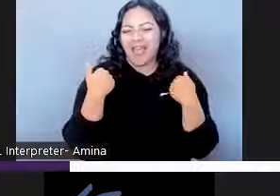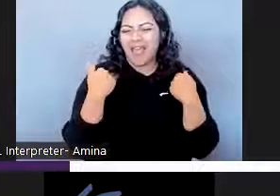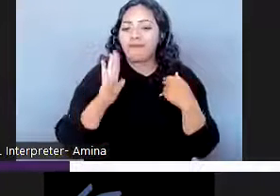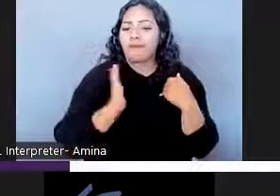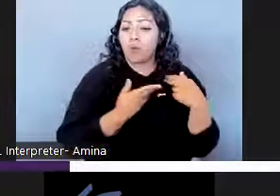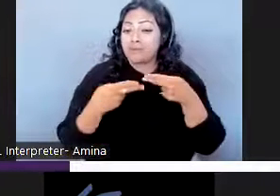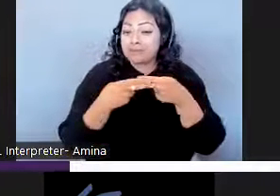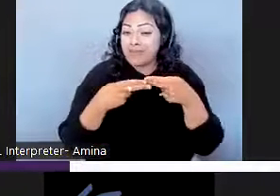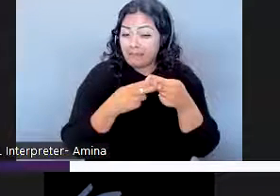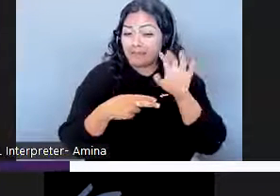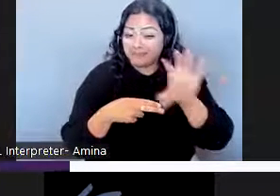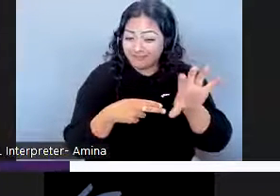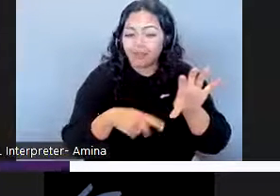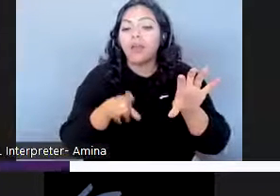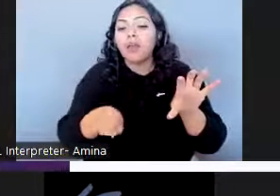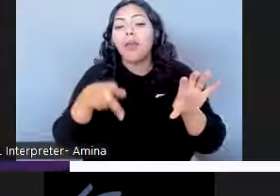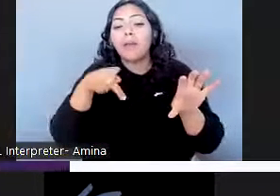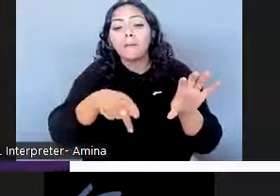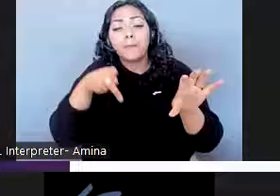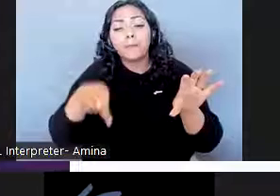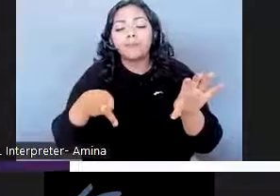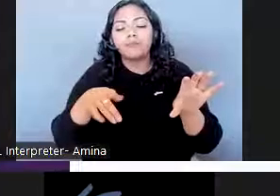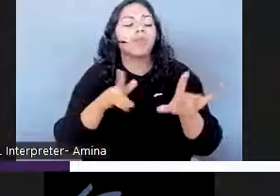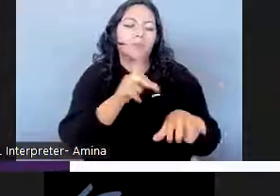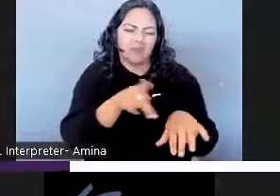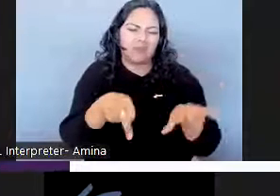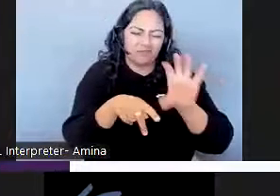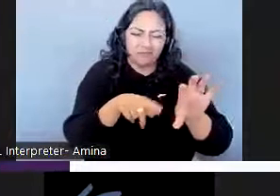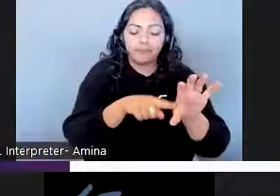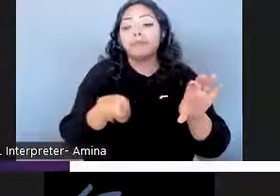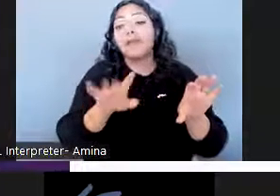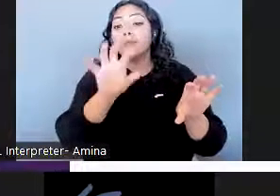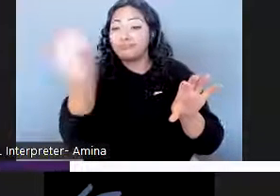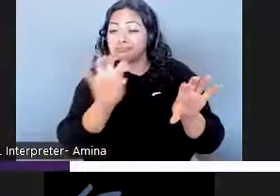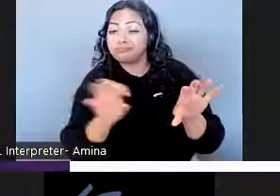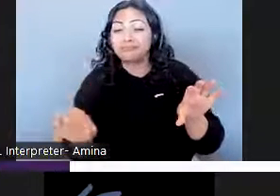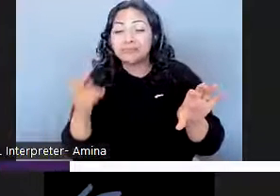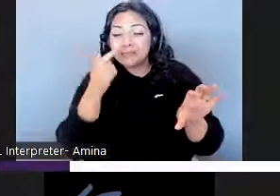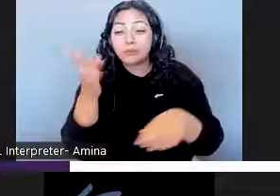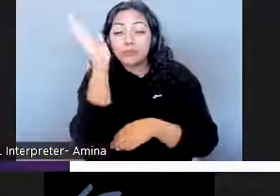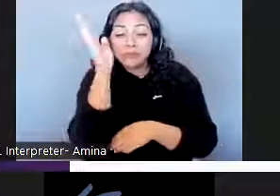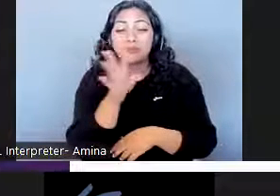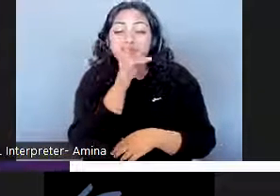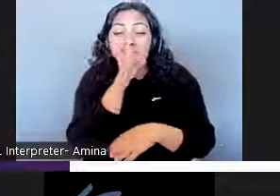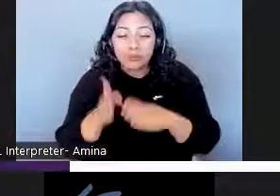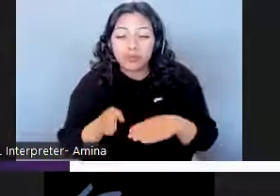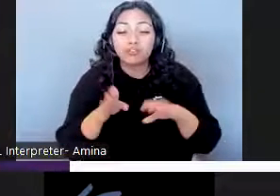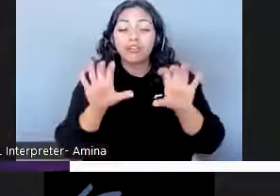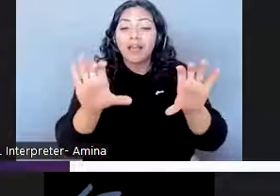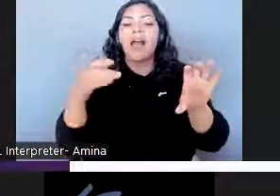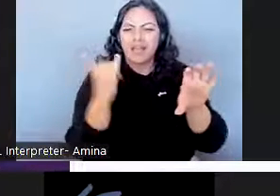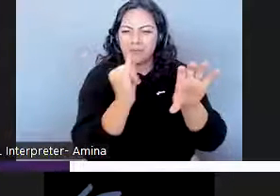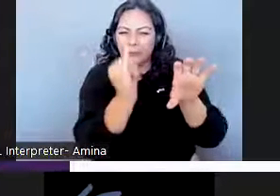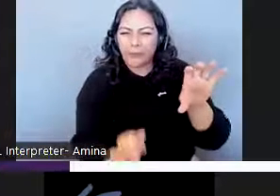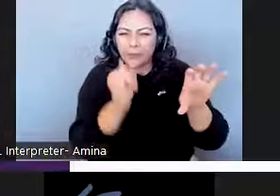images, so you can drag that across to make the speakers visible during the PowerPoint presentation of the session.